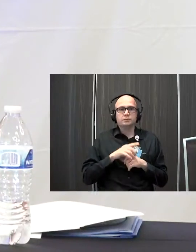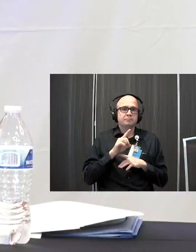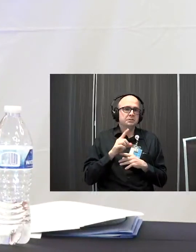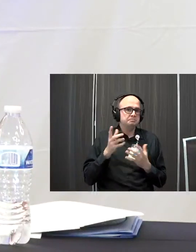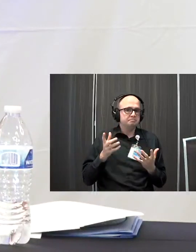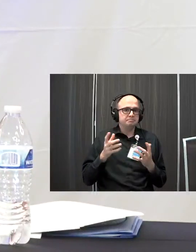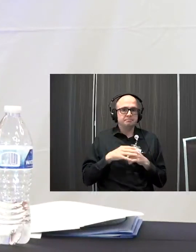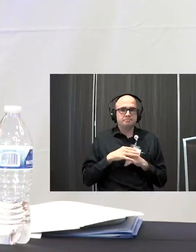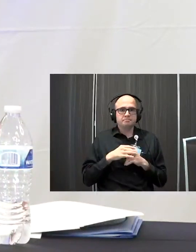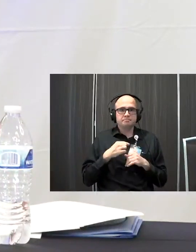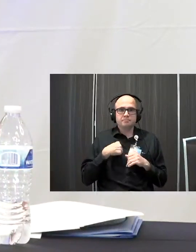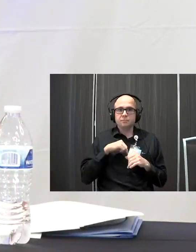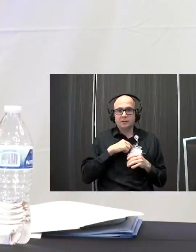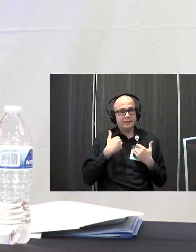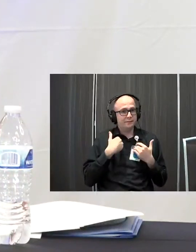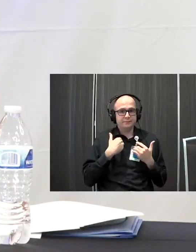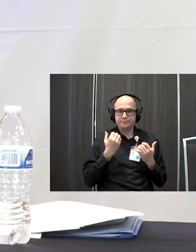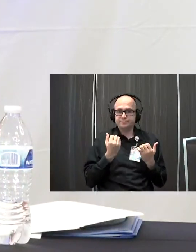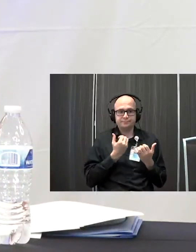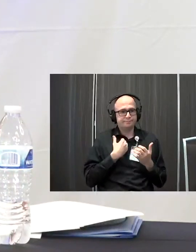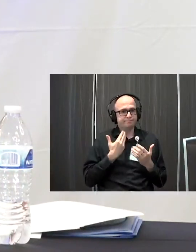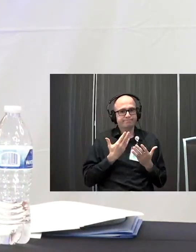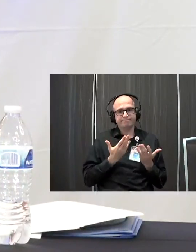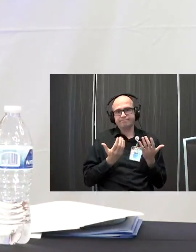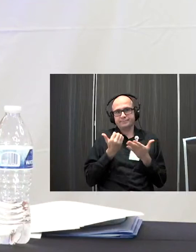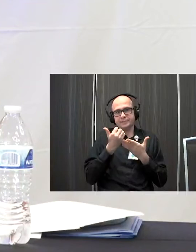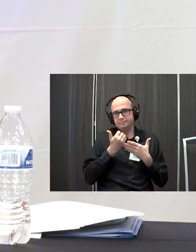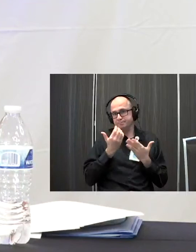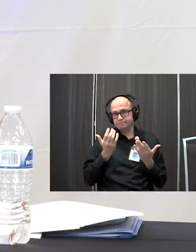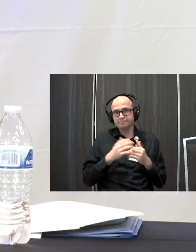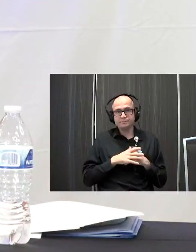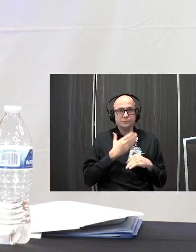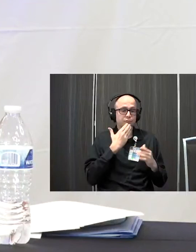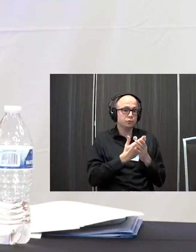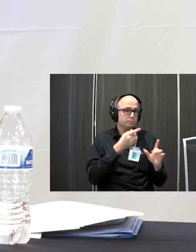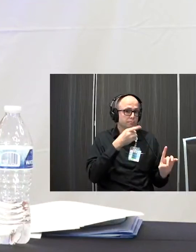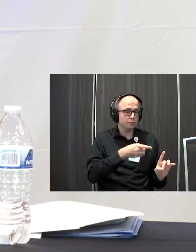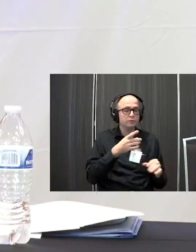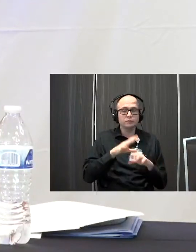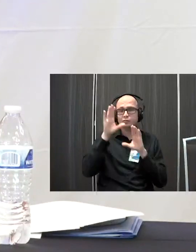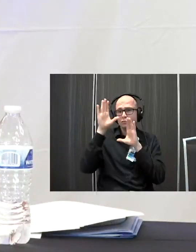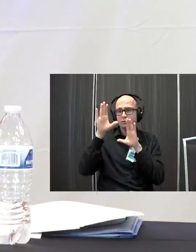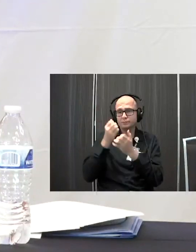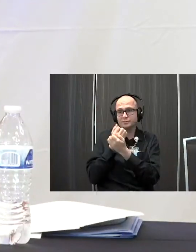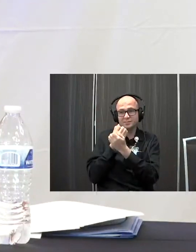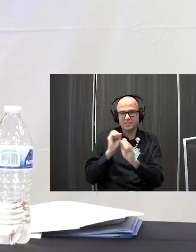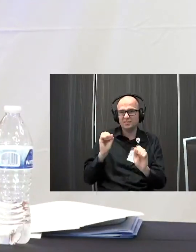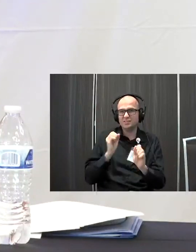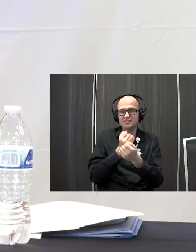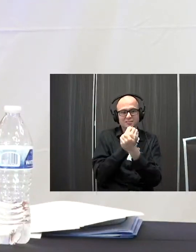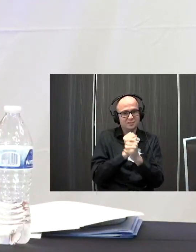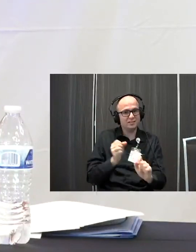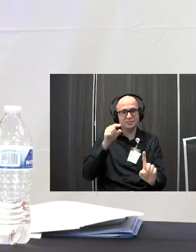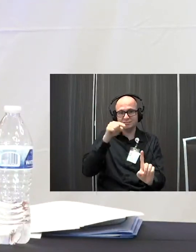But we have it if we need it. So that's been a huge help. Yeah, those are great and points. it's safety. I mean, really, when it comes down to safety, where you're going to